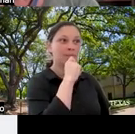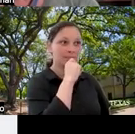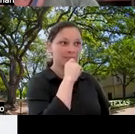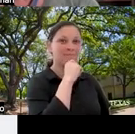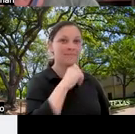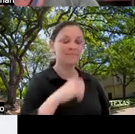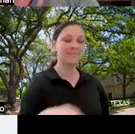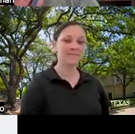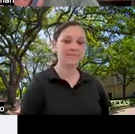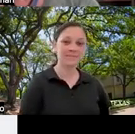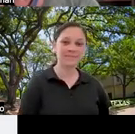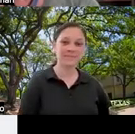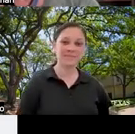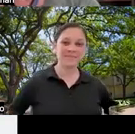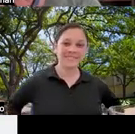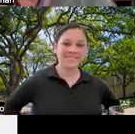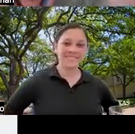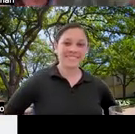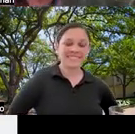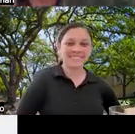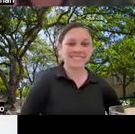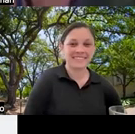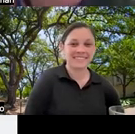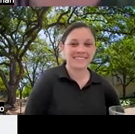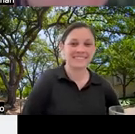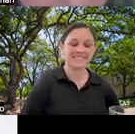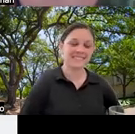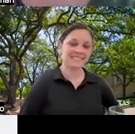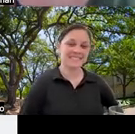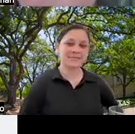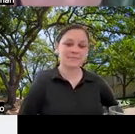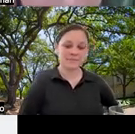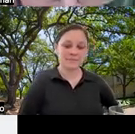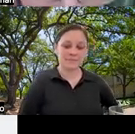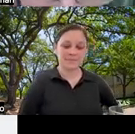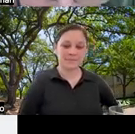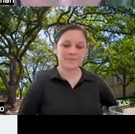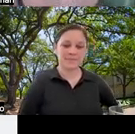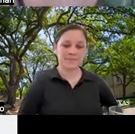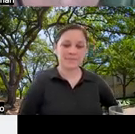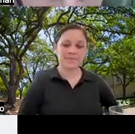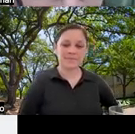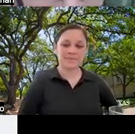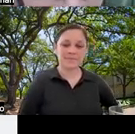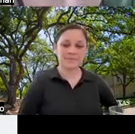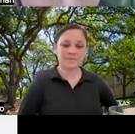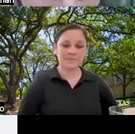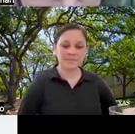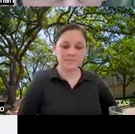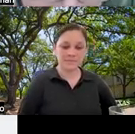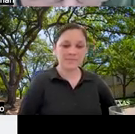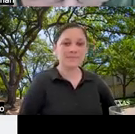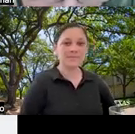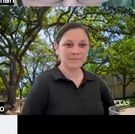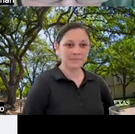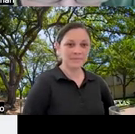everything, right? Is this everything that the Texas Early Learning System is trying to